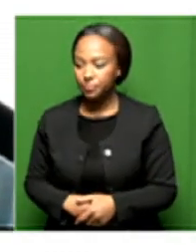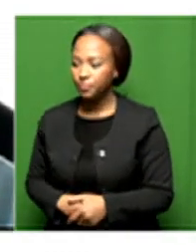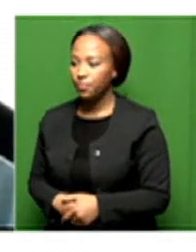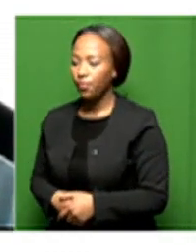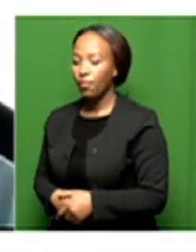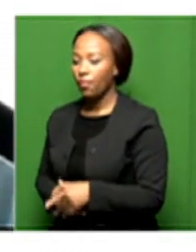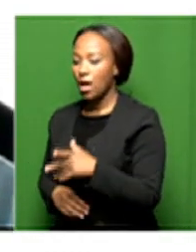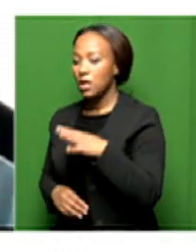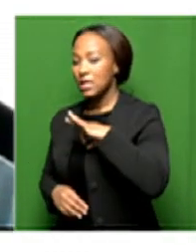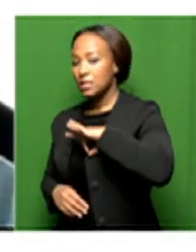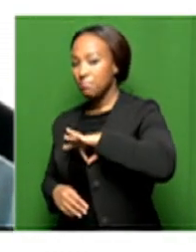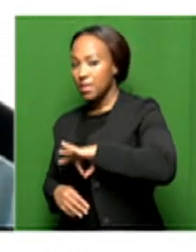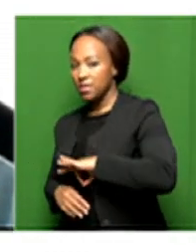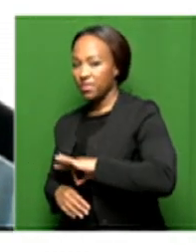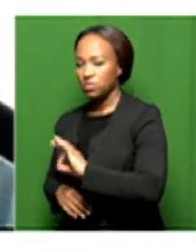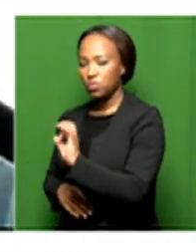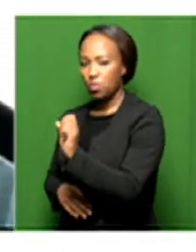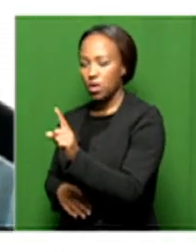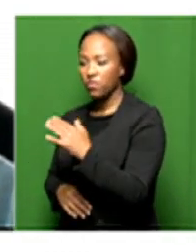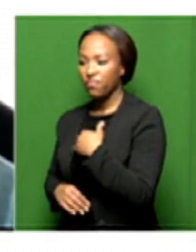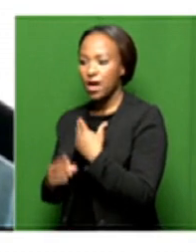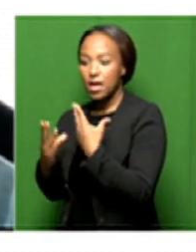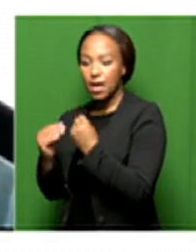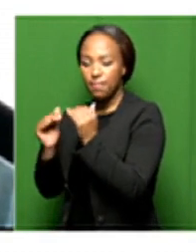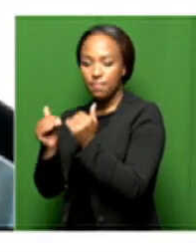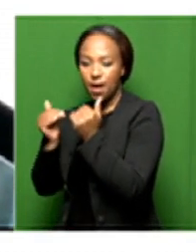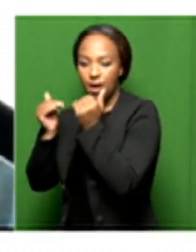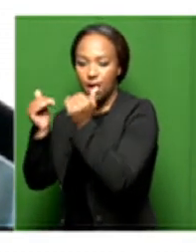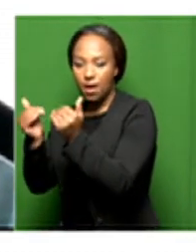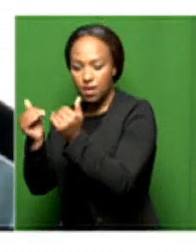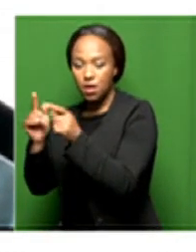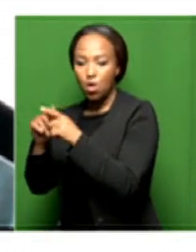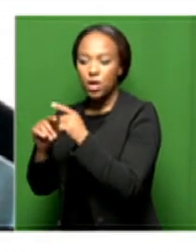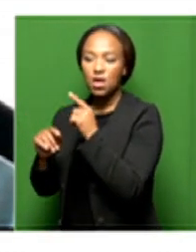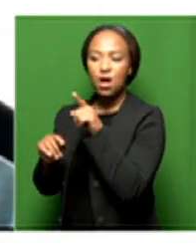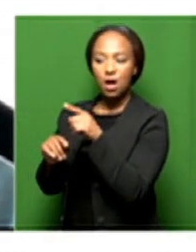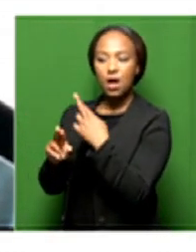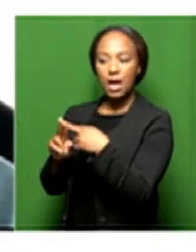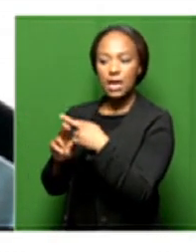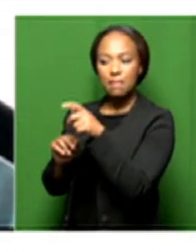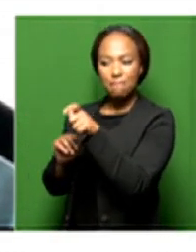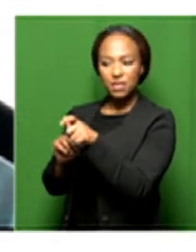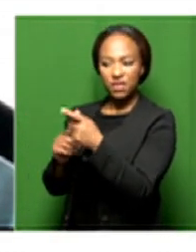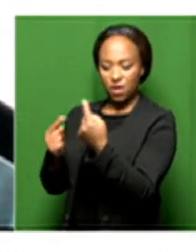can one experience from having a high score or for being recognized as a good tenant?